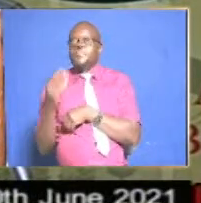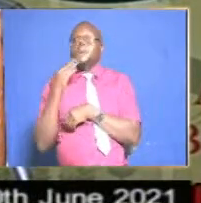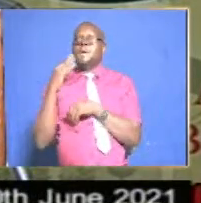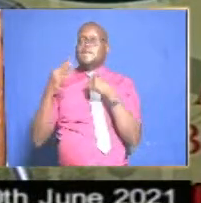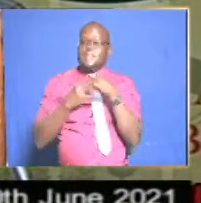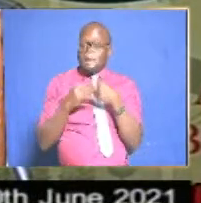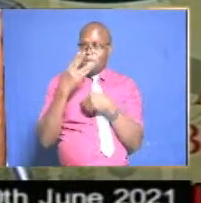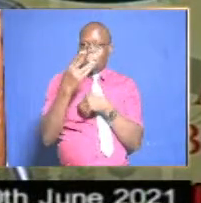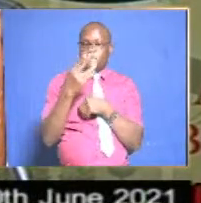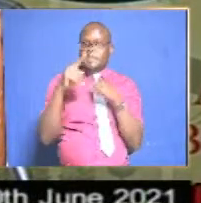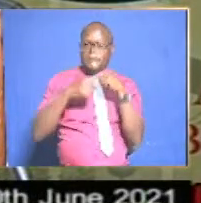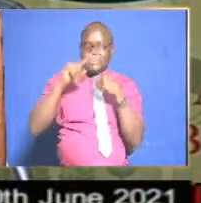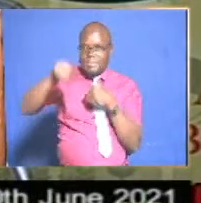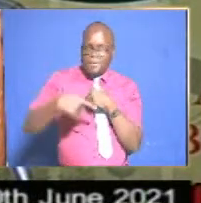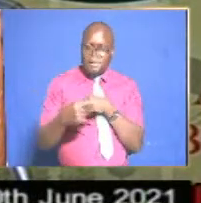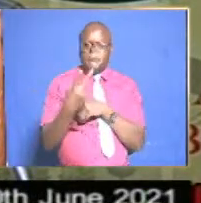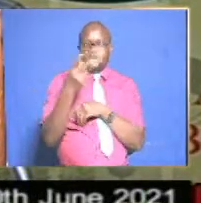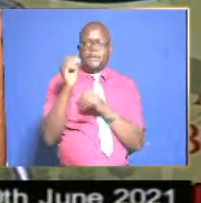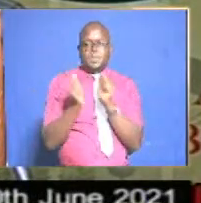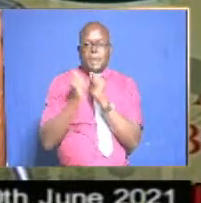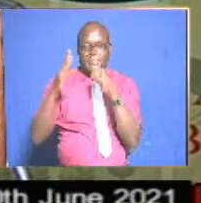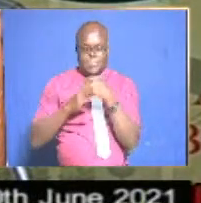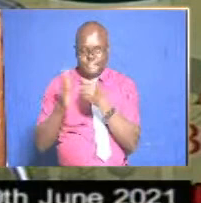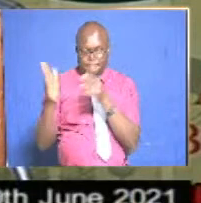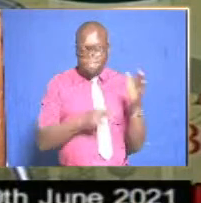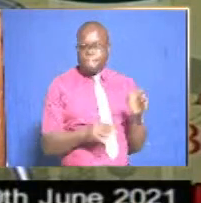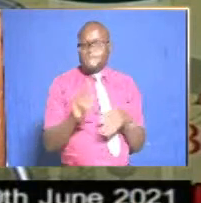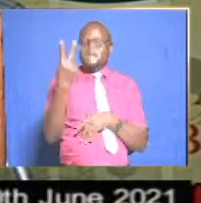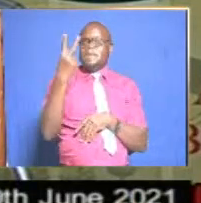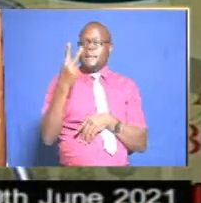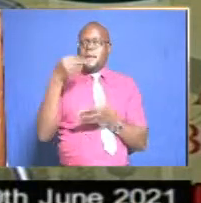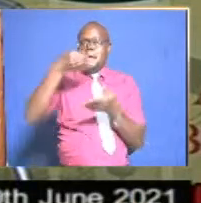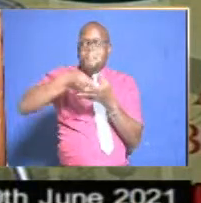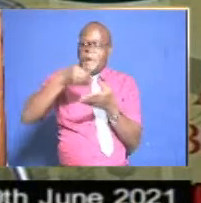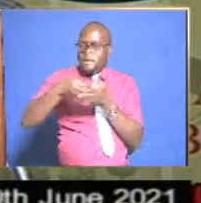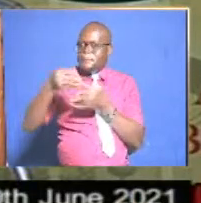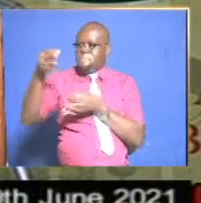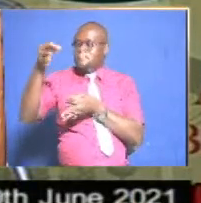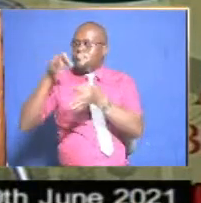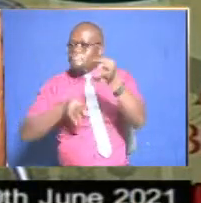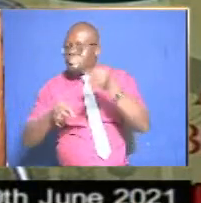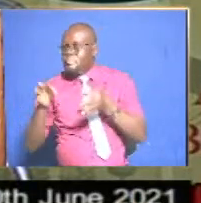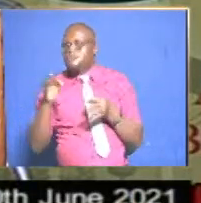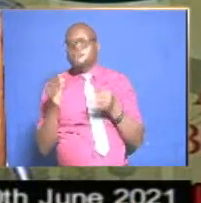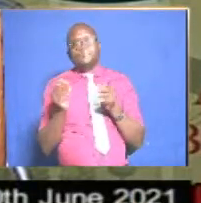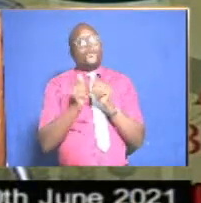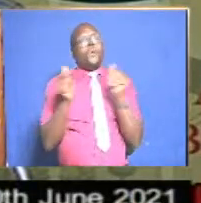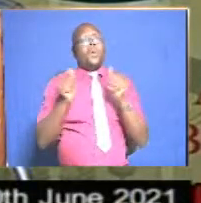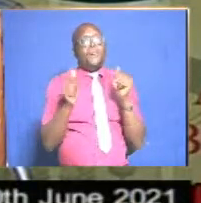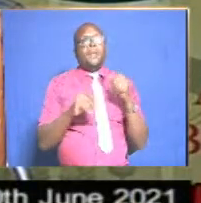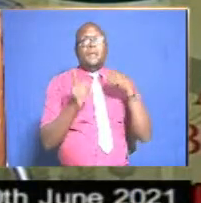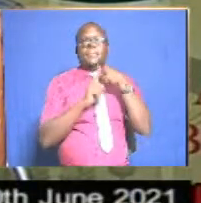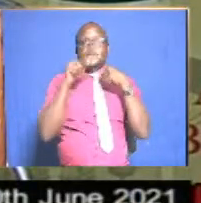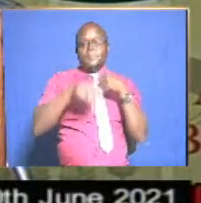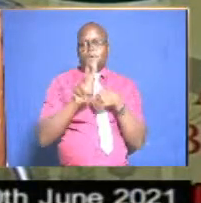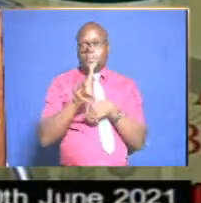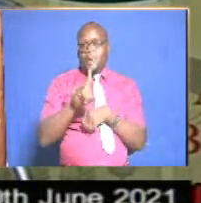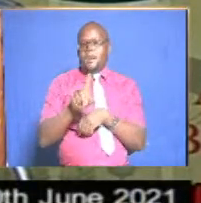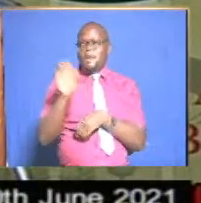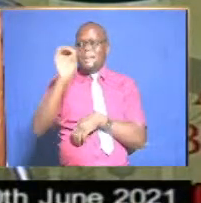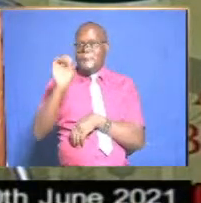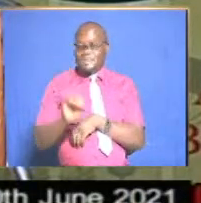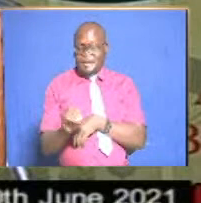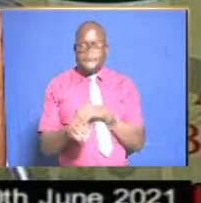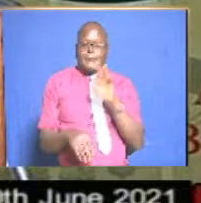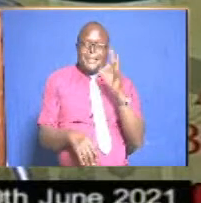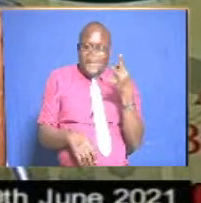846,000 in 2019. Second, inflation rate has remained within target range, averaging 6.1%.